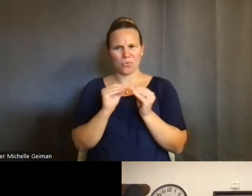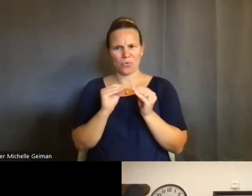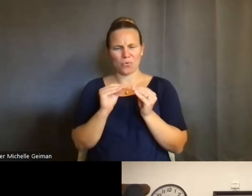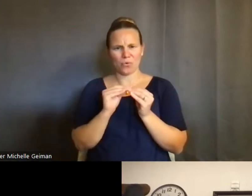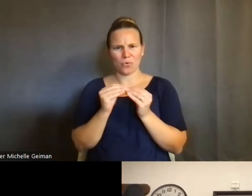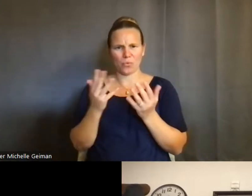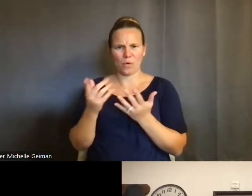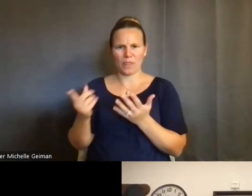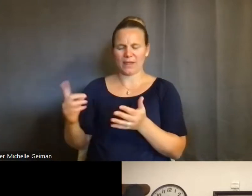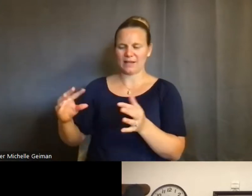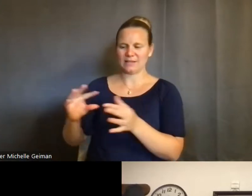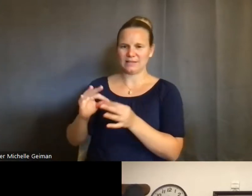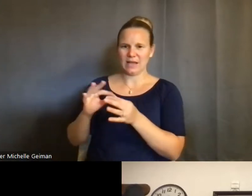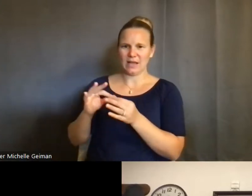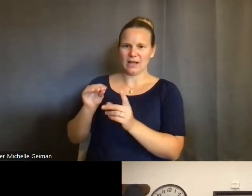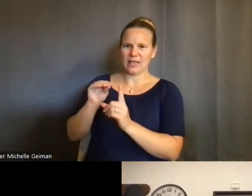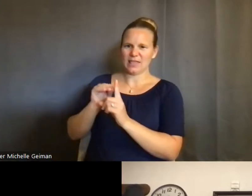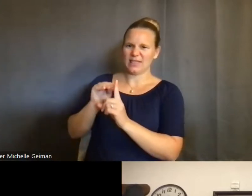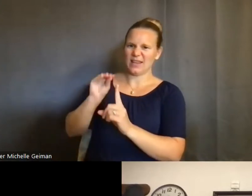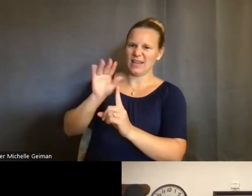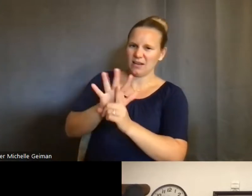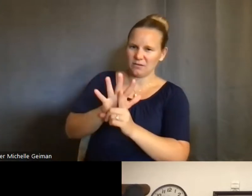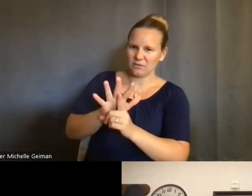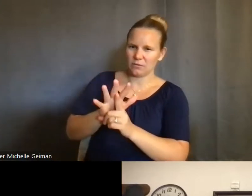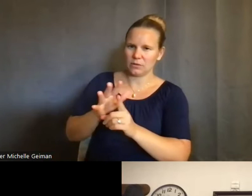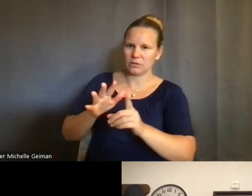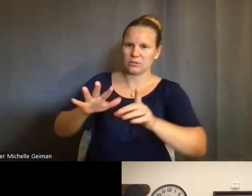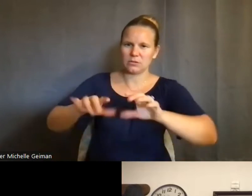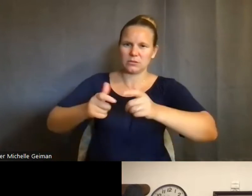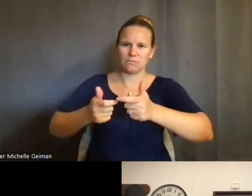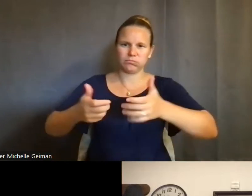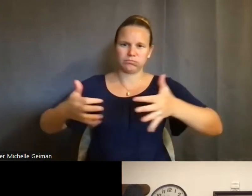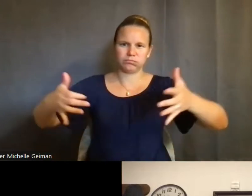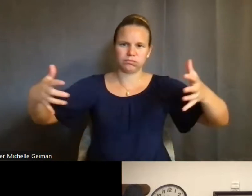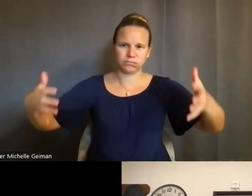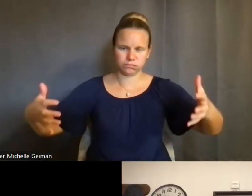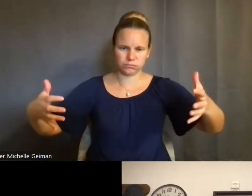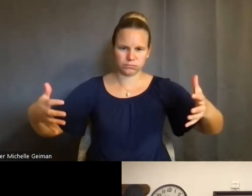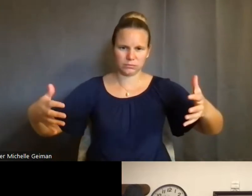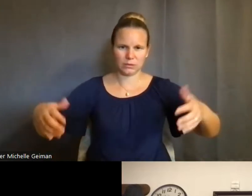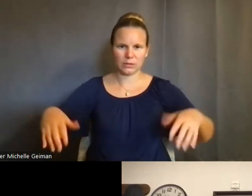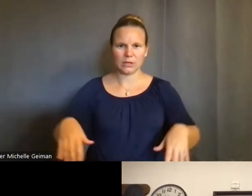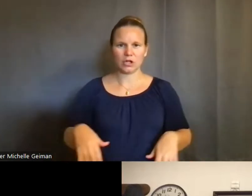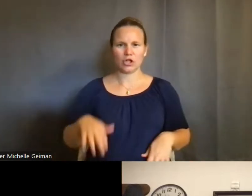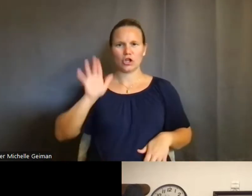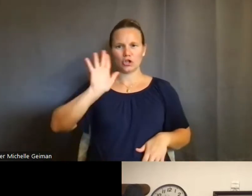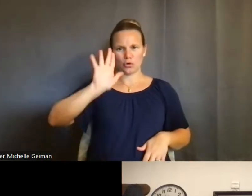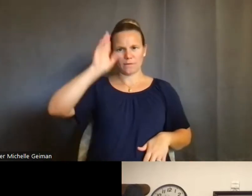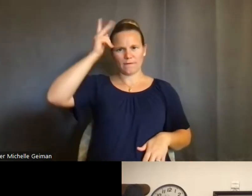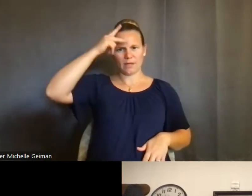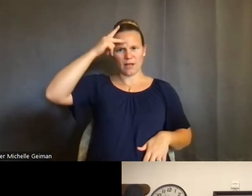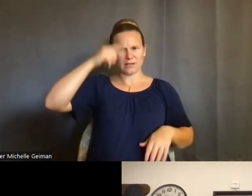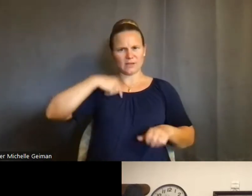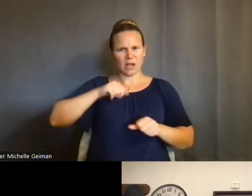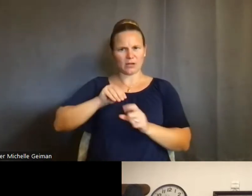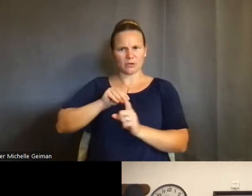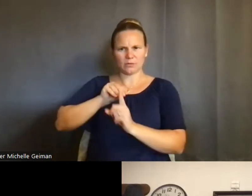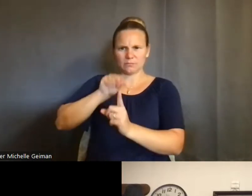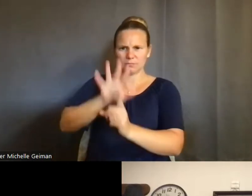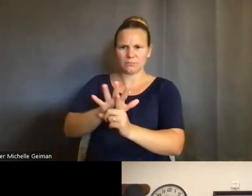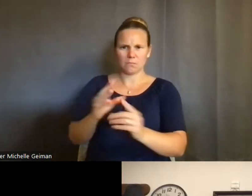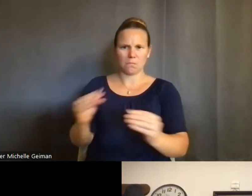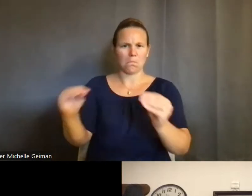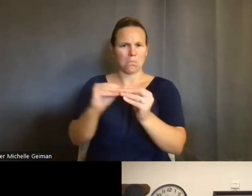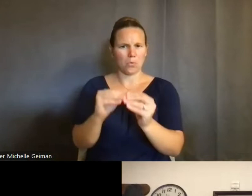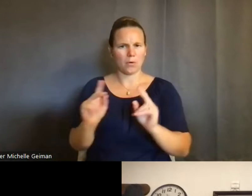as far as that influence to a broader scheme where you could expand your philosophy to a greater number of people, and that